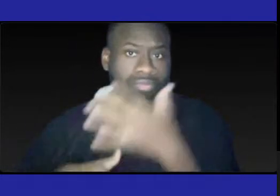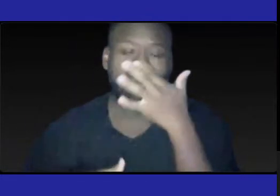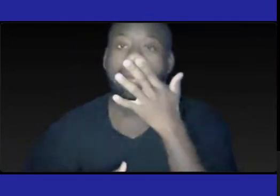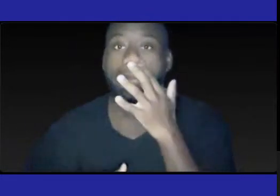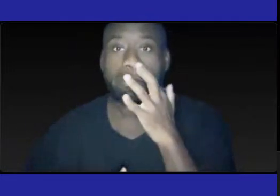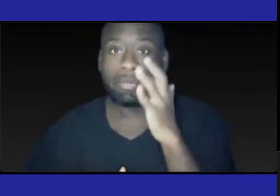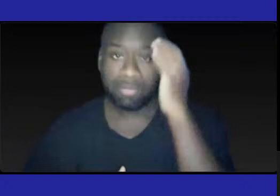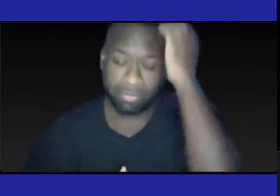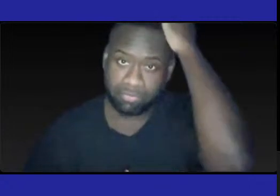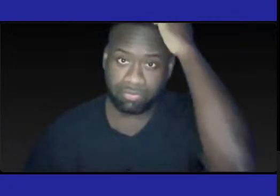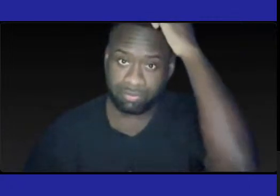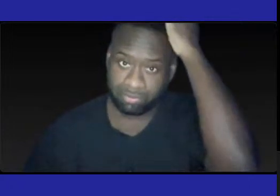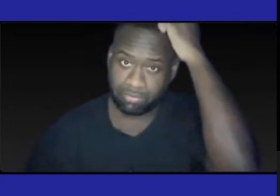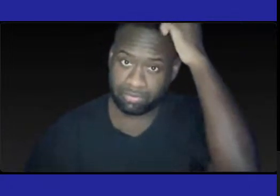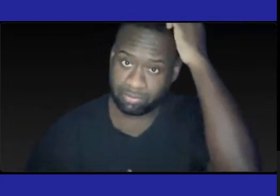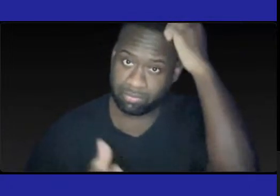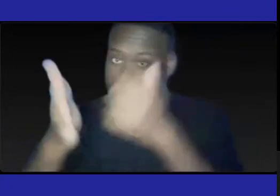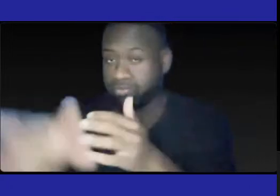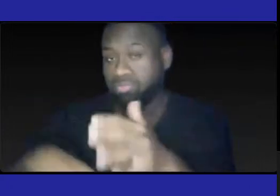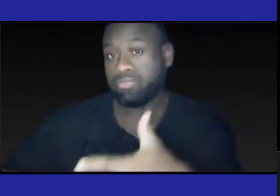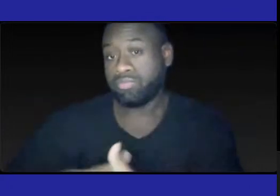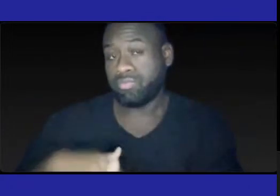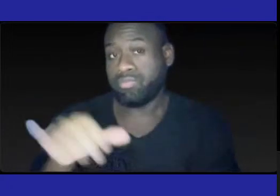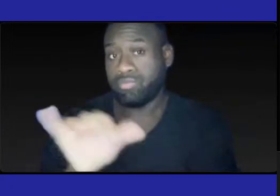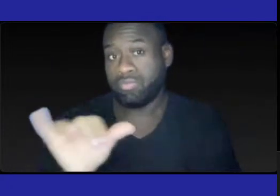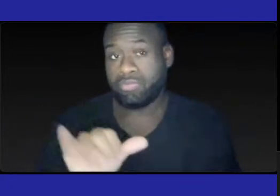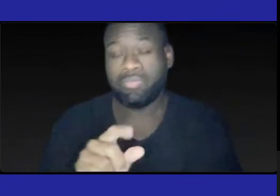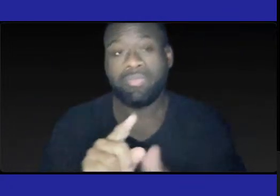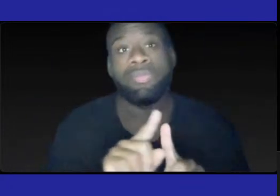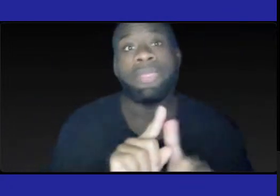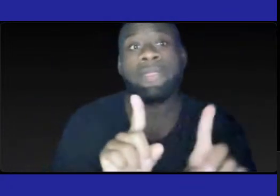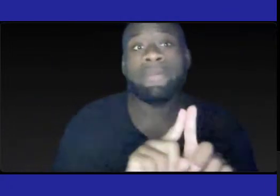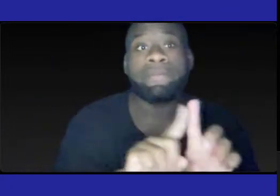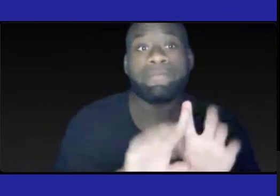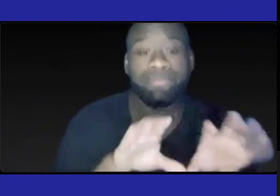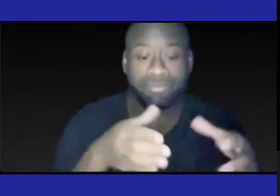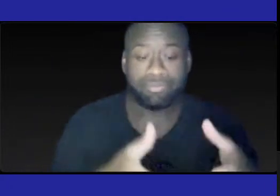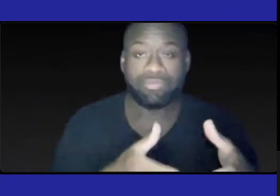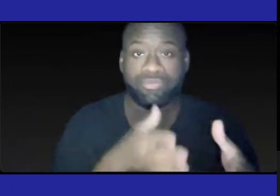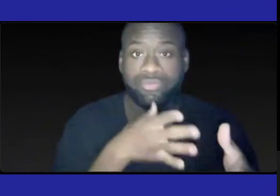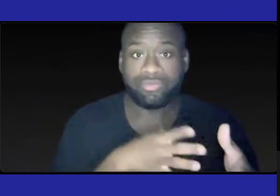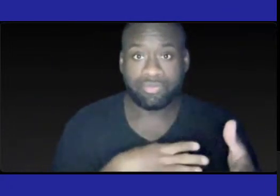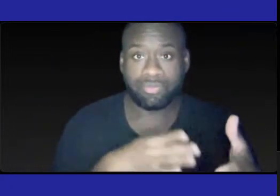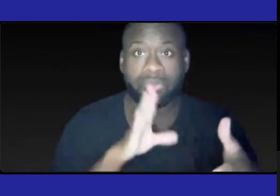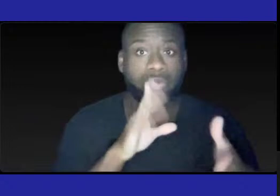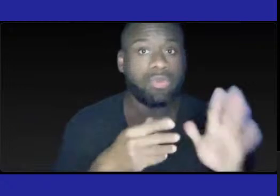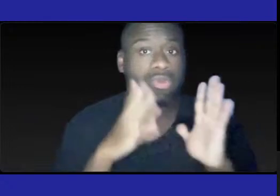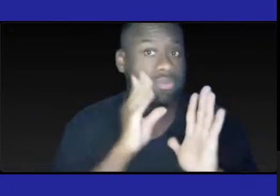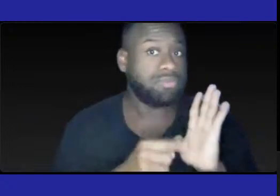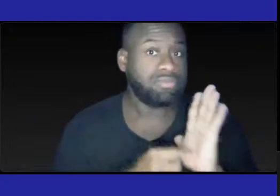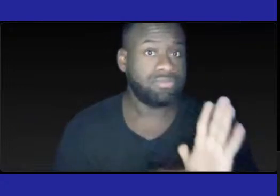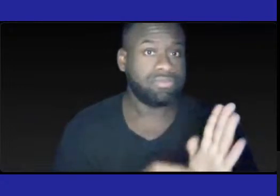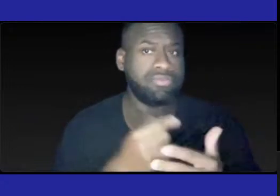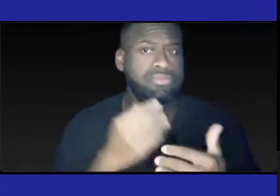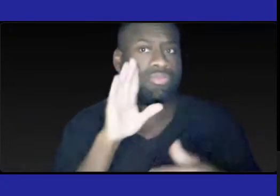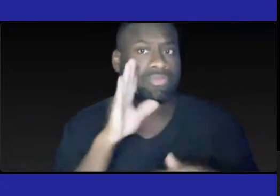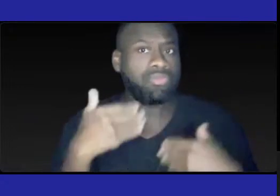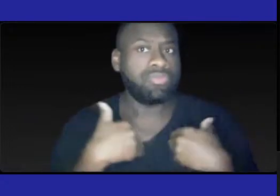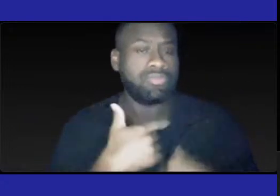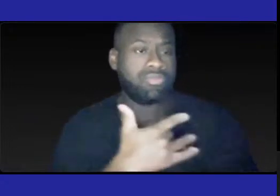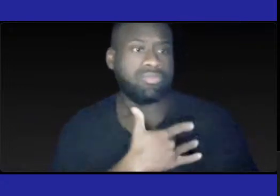pregnancies. And there are a group of women who, with these symptoms, will have vascular conditions,